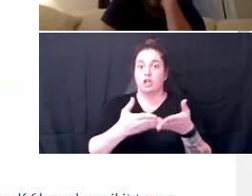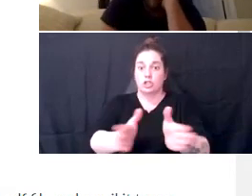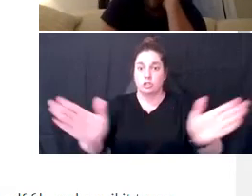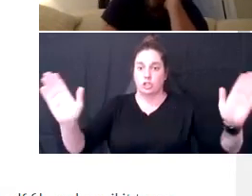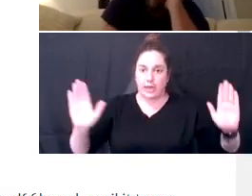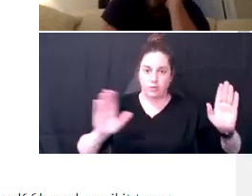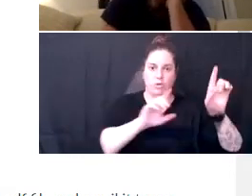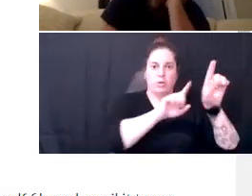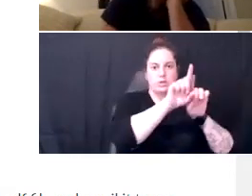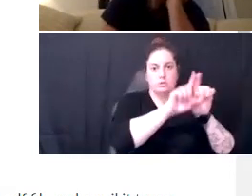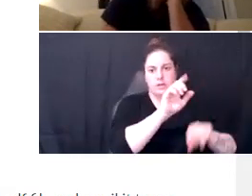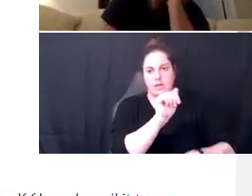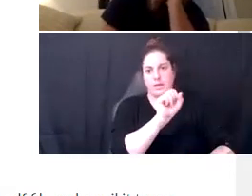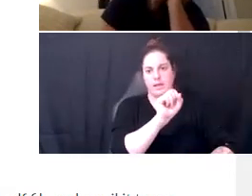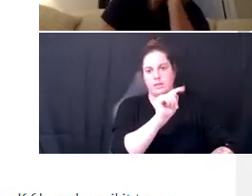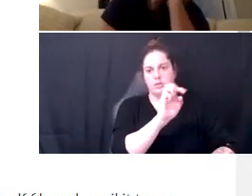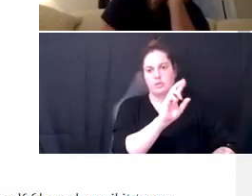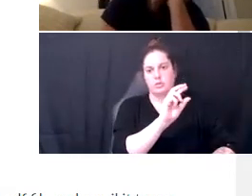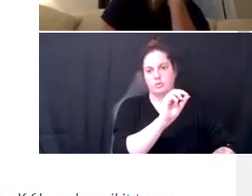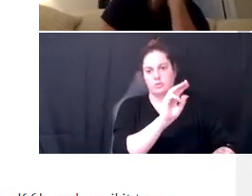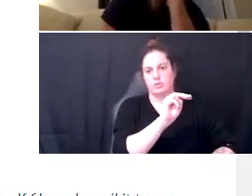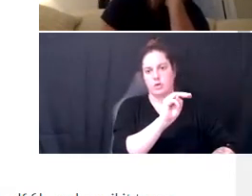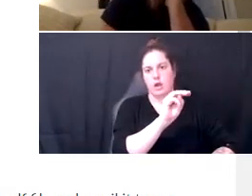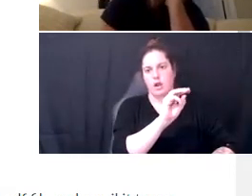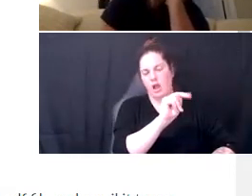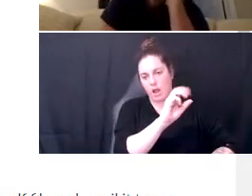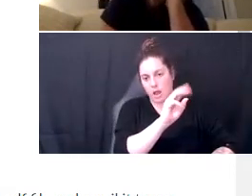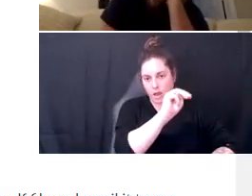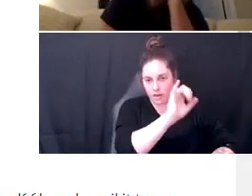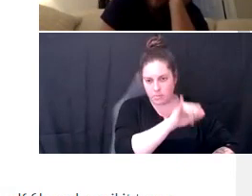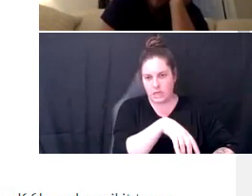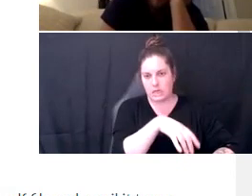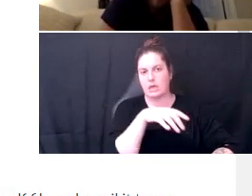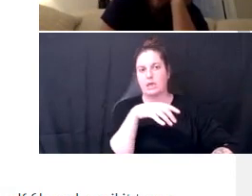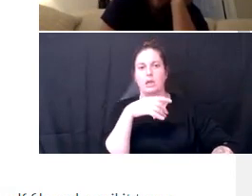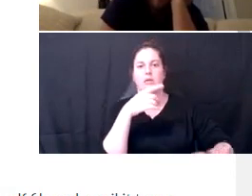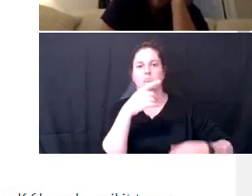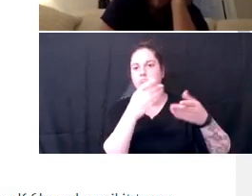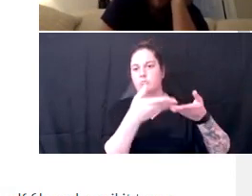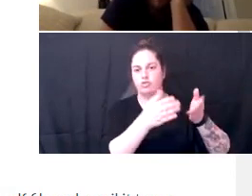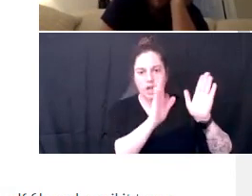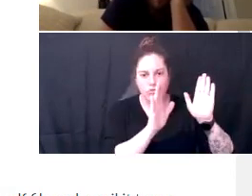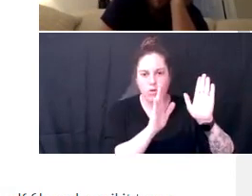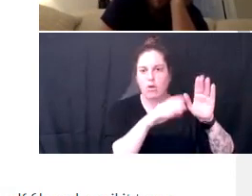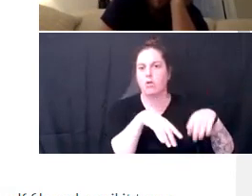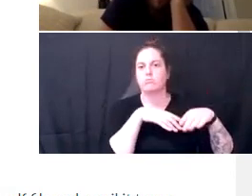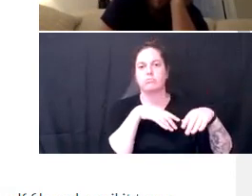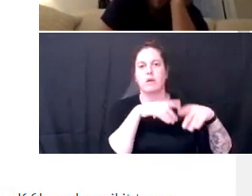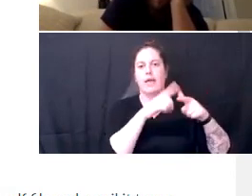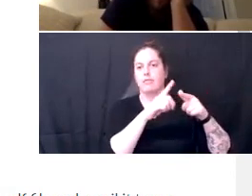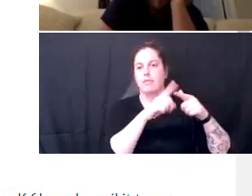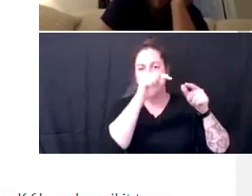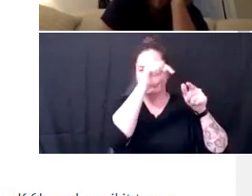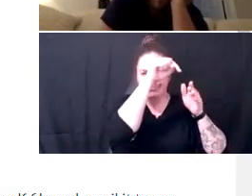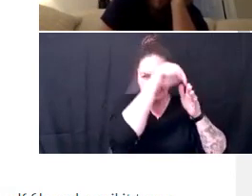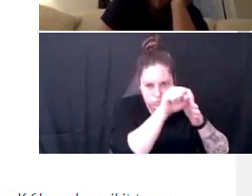and then you have to start to drill down and find something that you're interested in. Okay. So if you search for, you just put